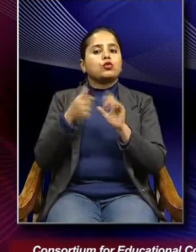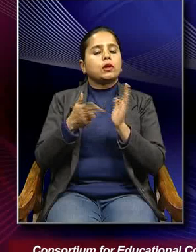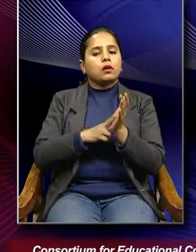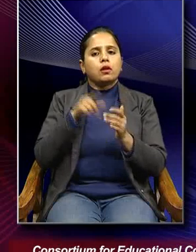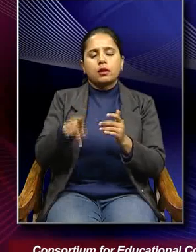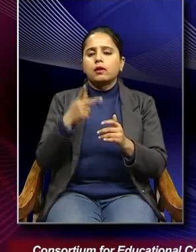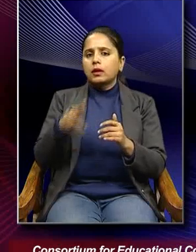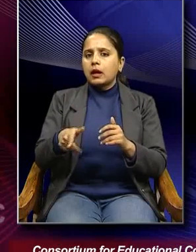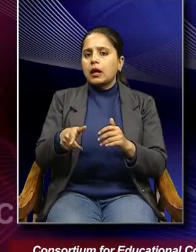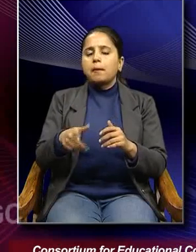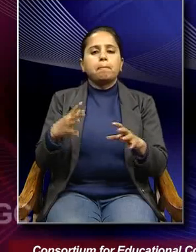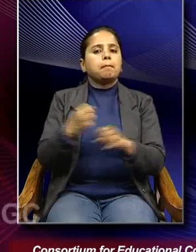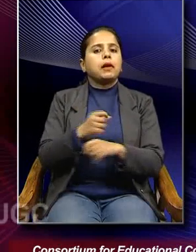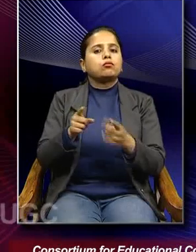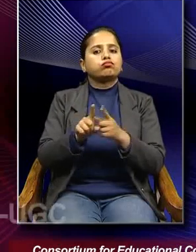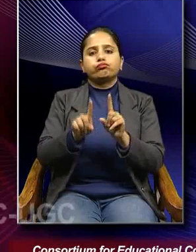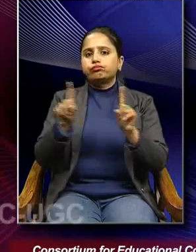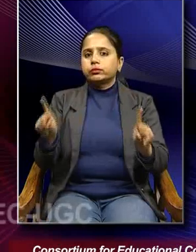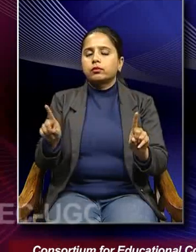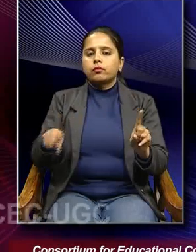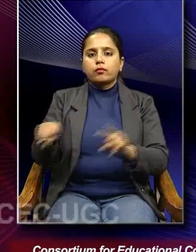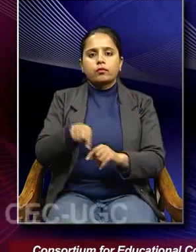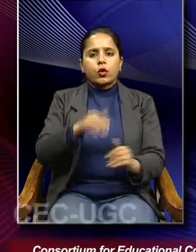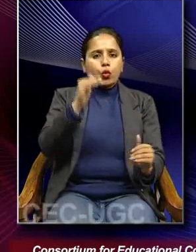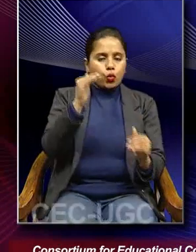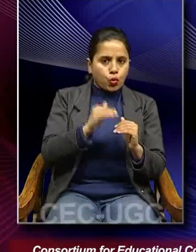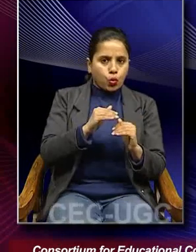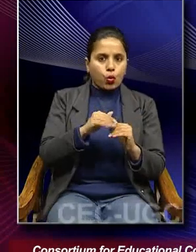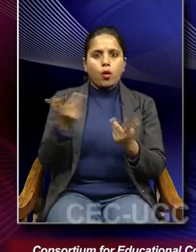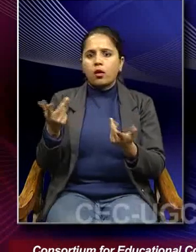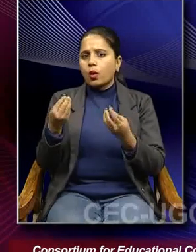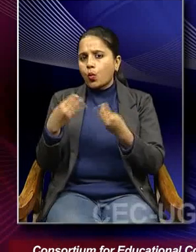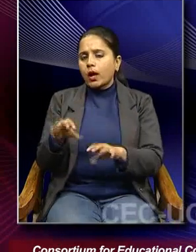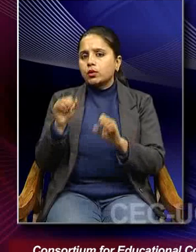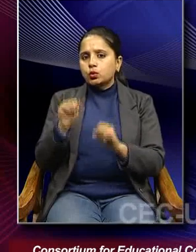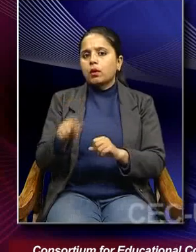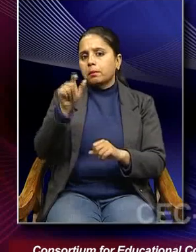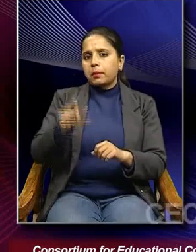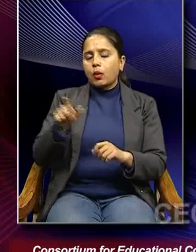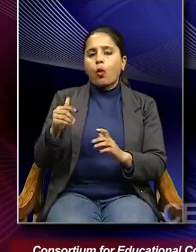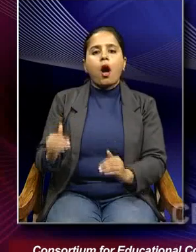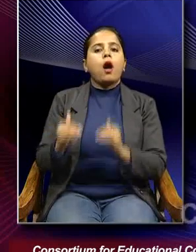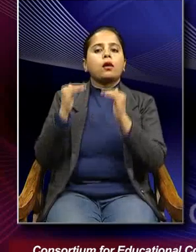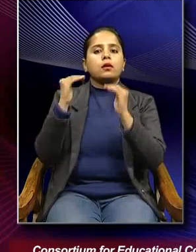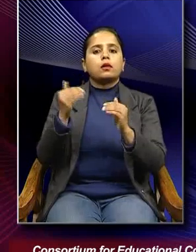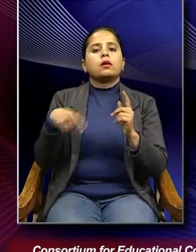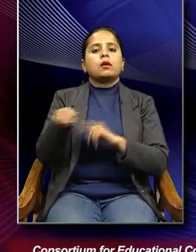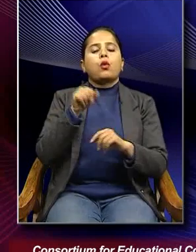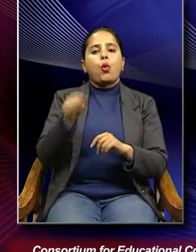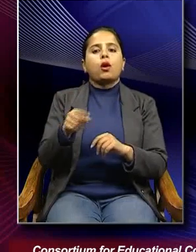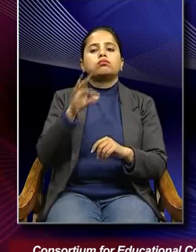gap between the lowest or the worst of individual and the highest income